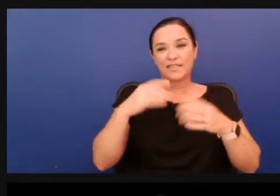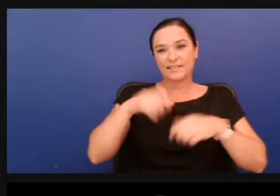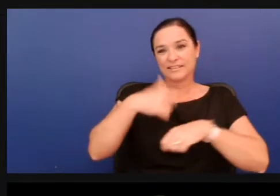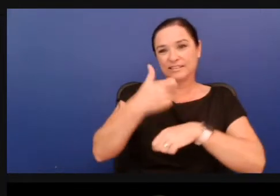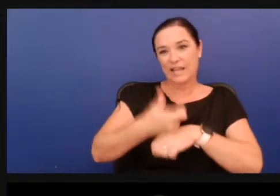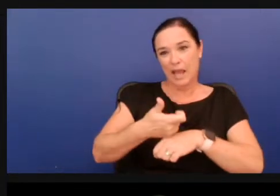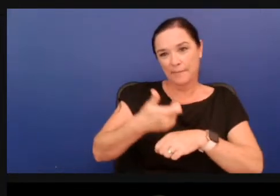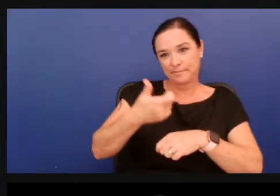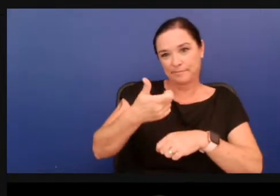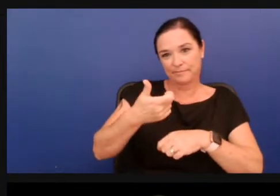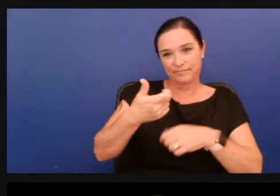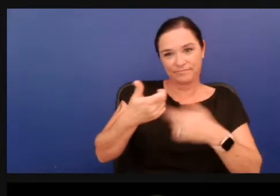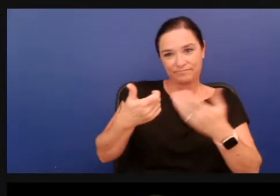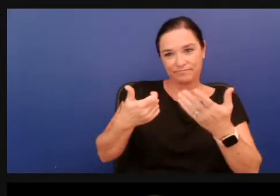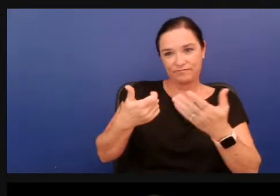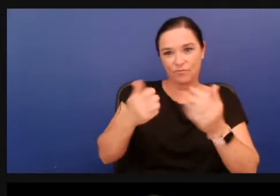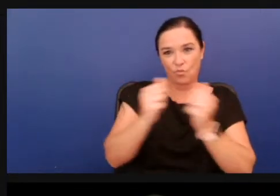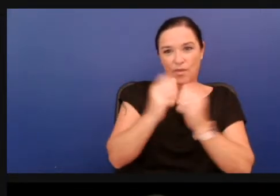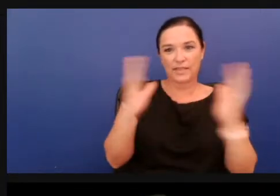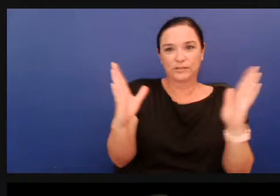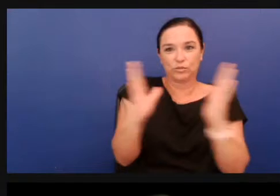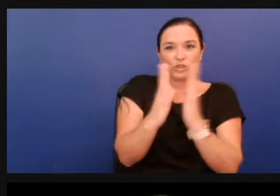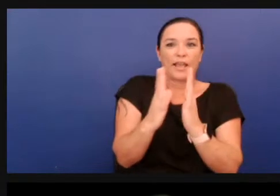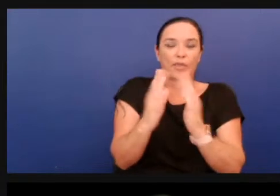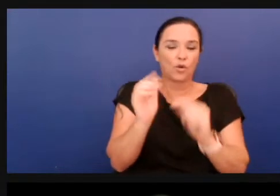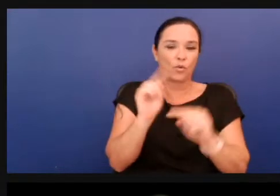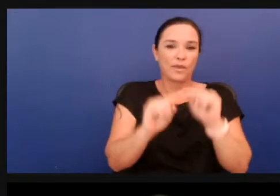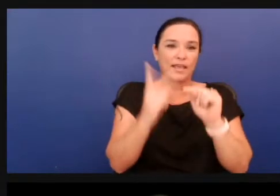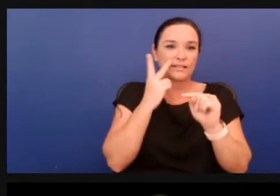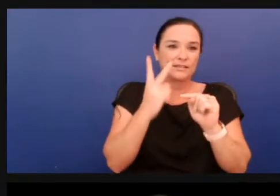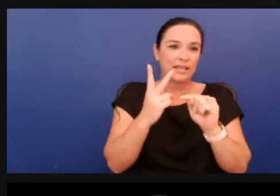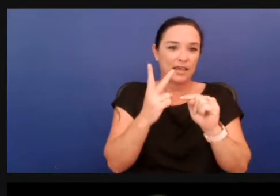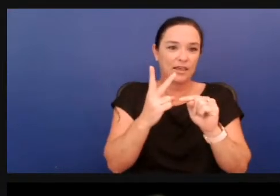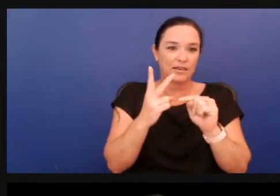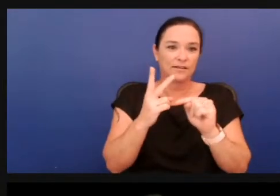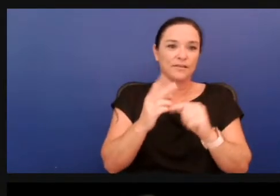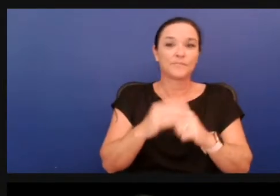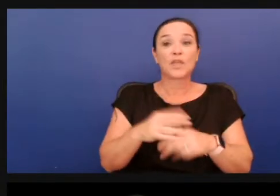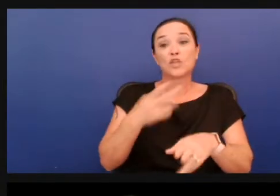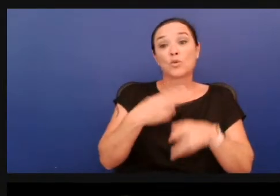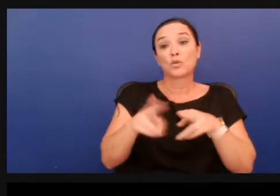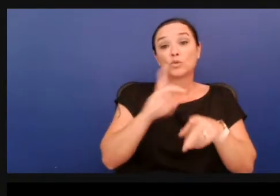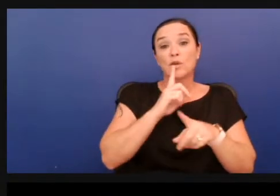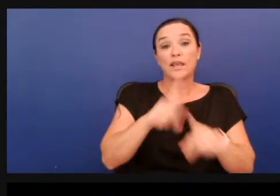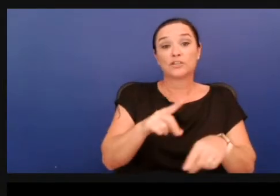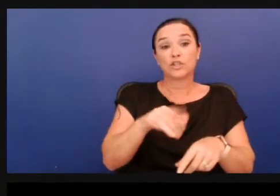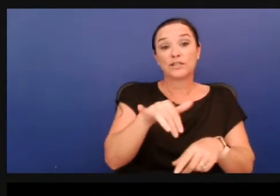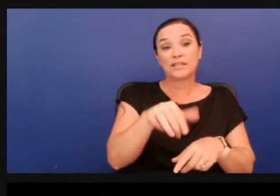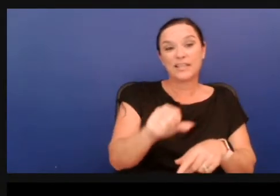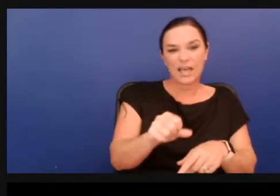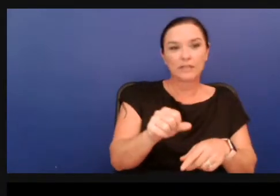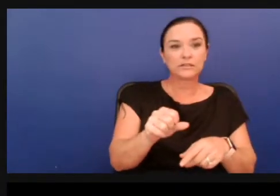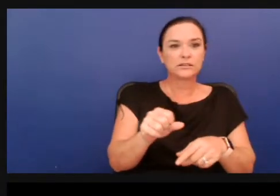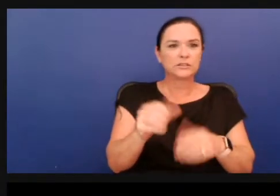us right now. So yeah, right. I think the short answer is yes, in small ways and locally.